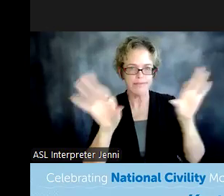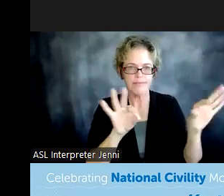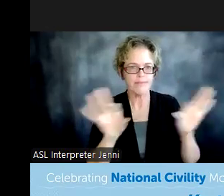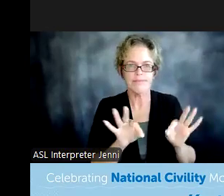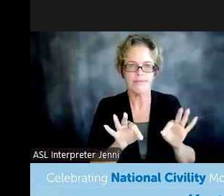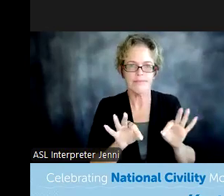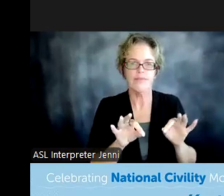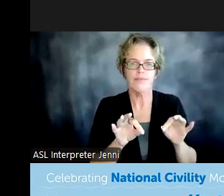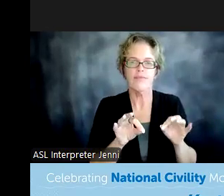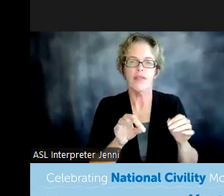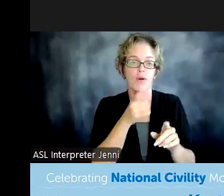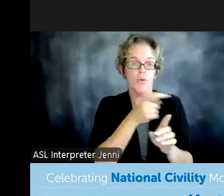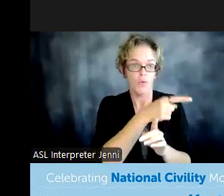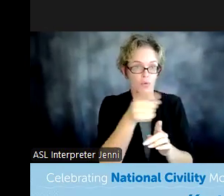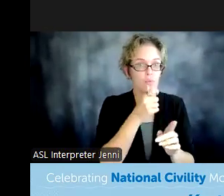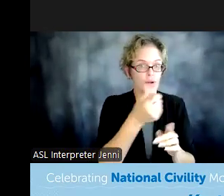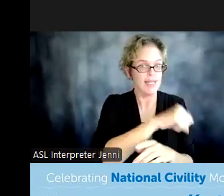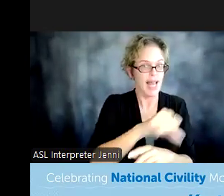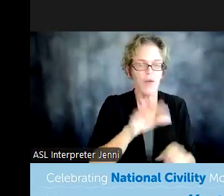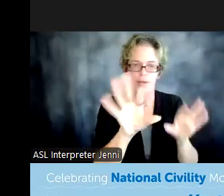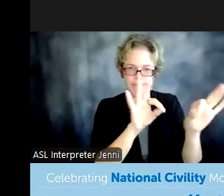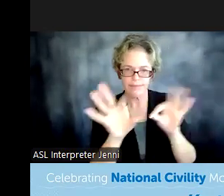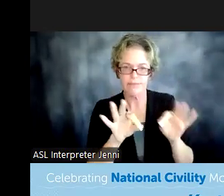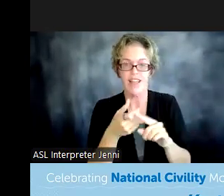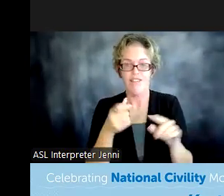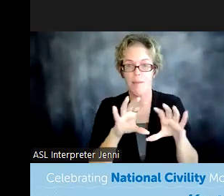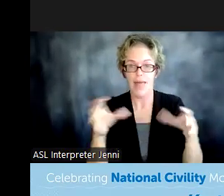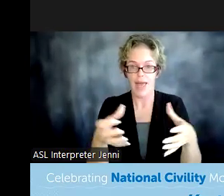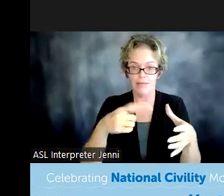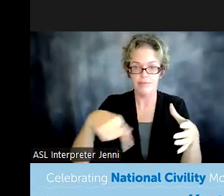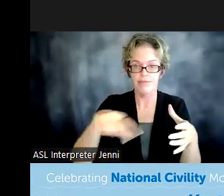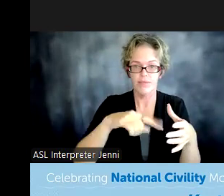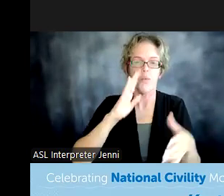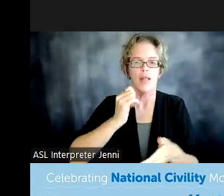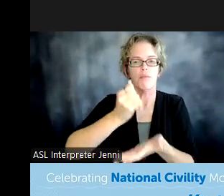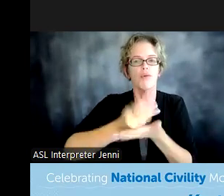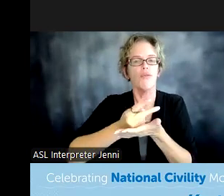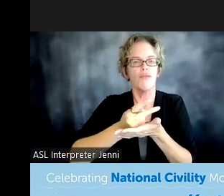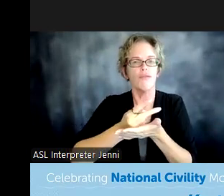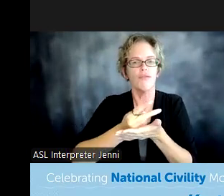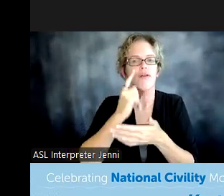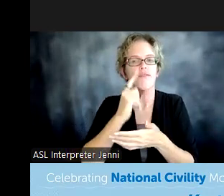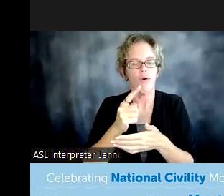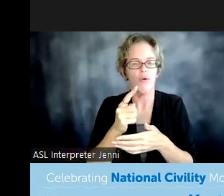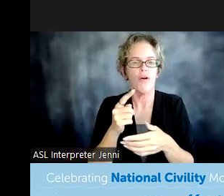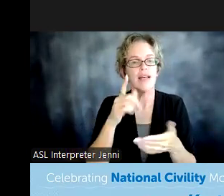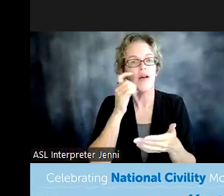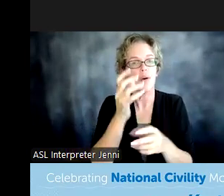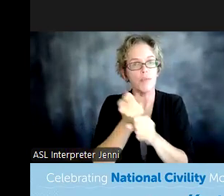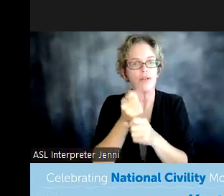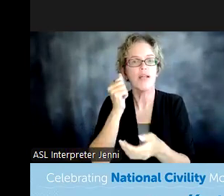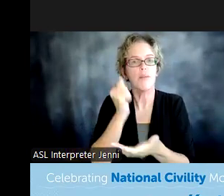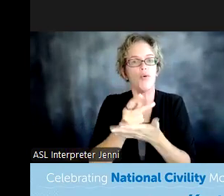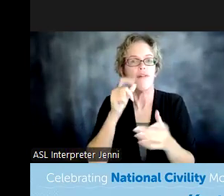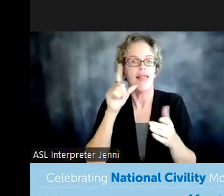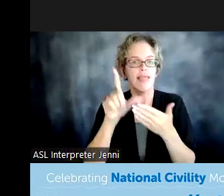Expansion coverage, and then from that random selection approving them, and then those folks would receive an approval letter letting them